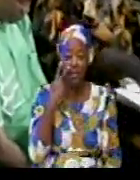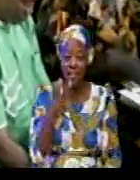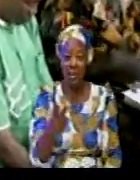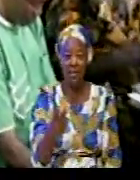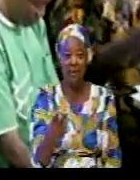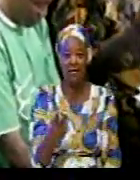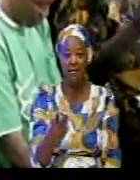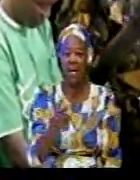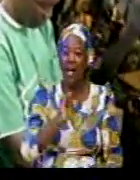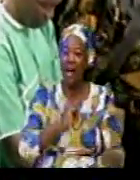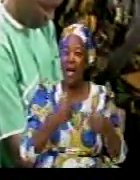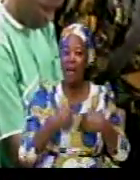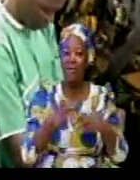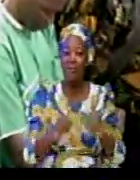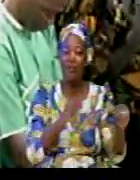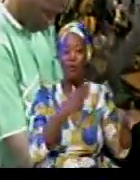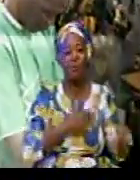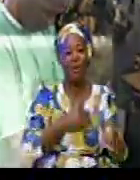unto me,